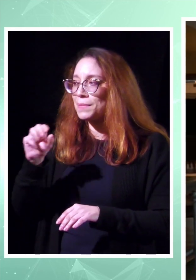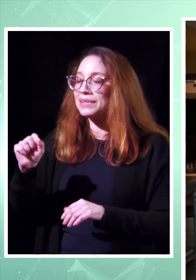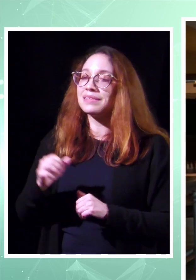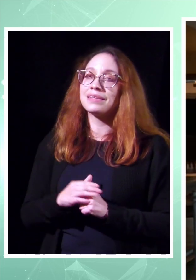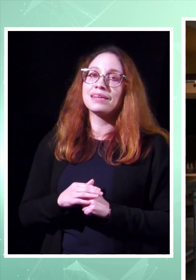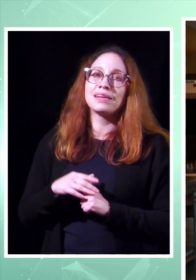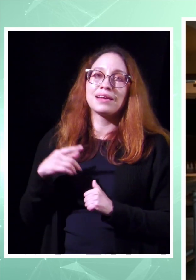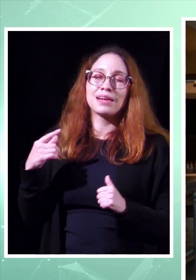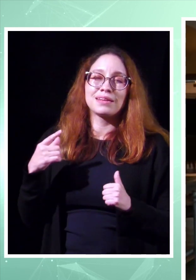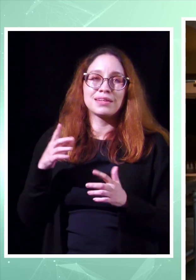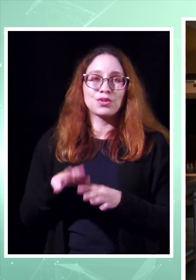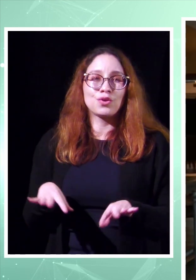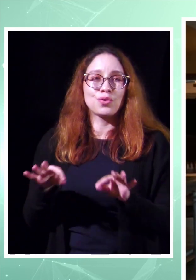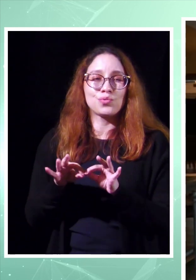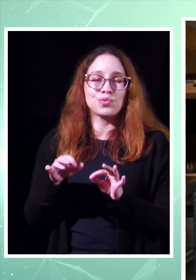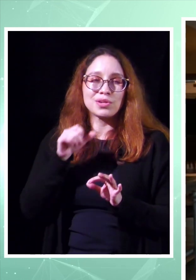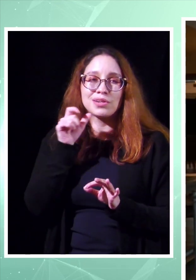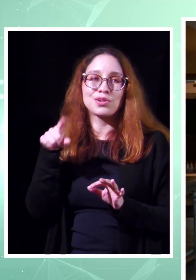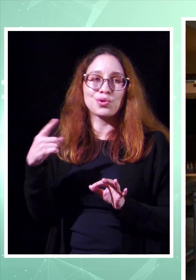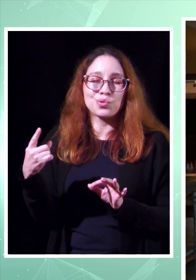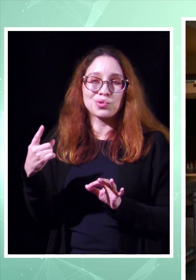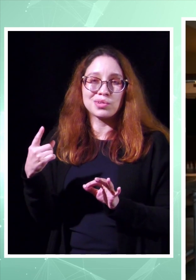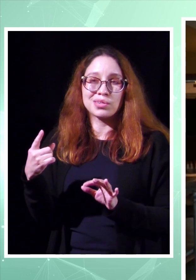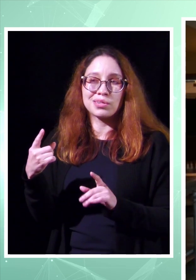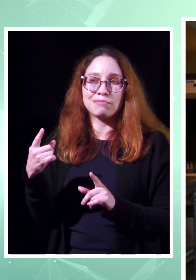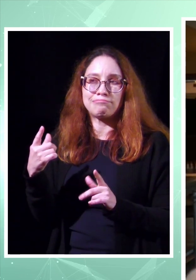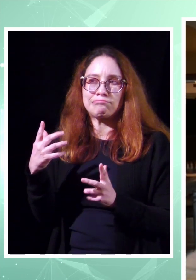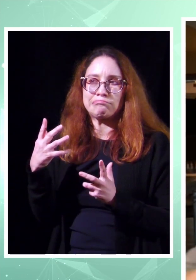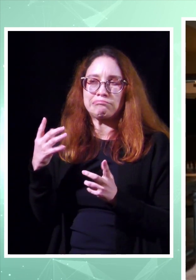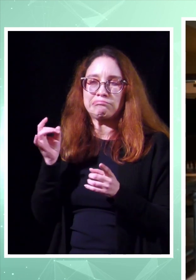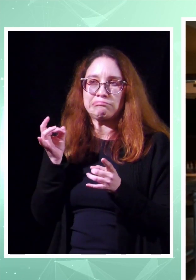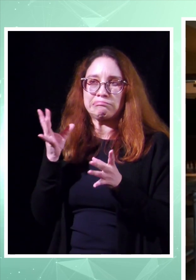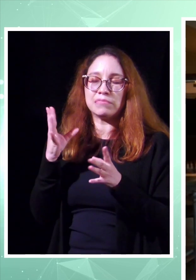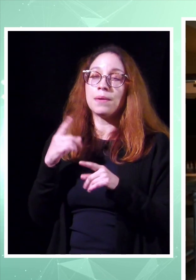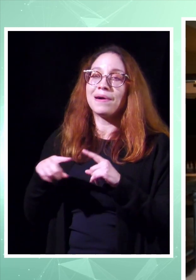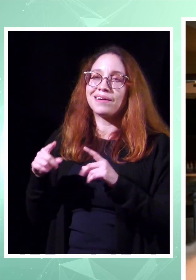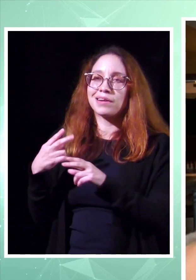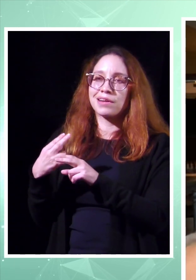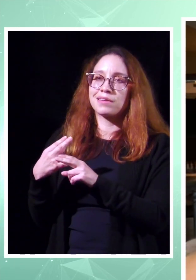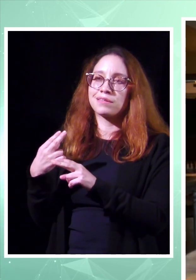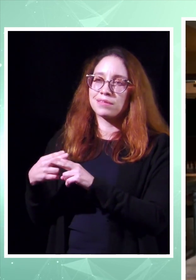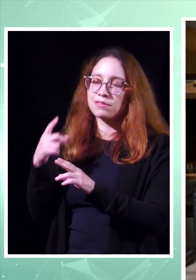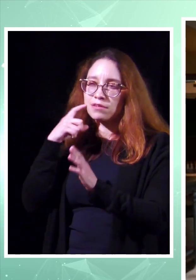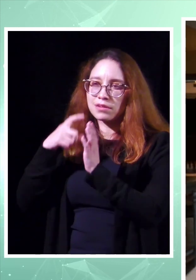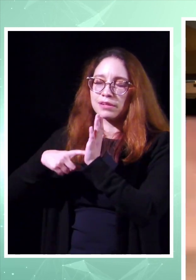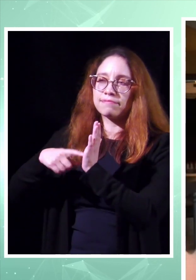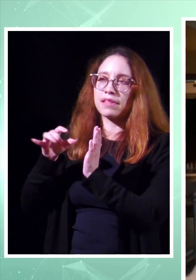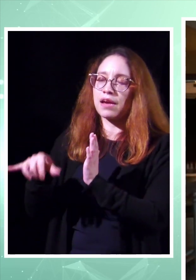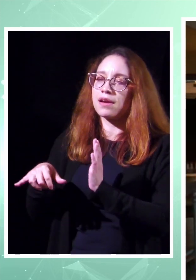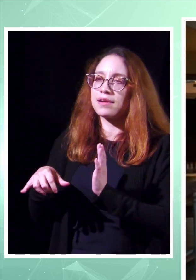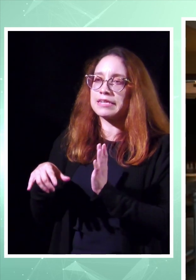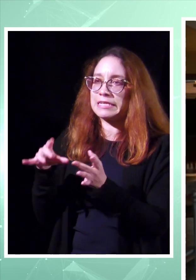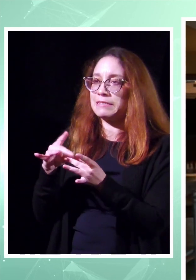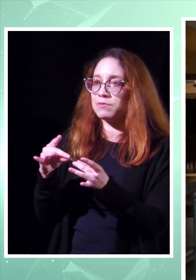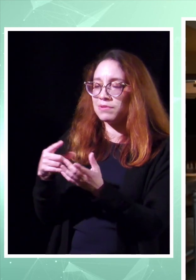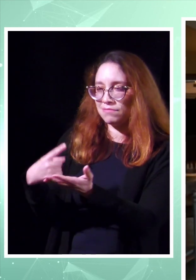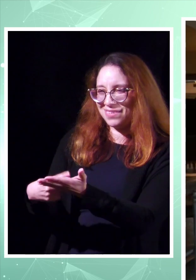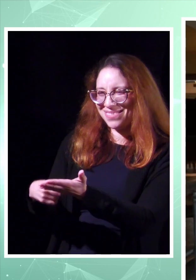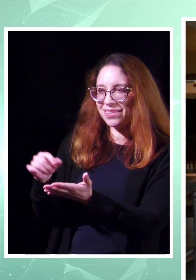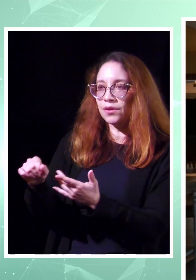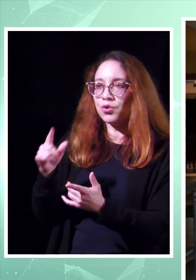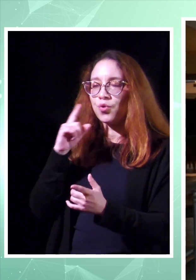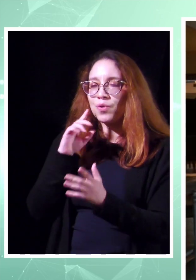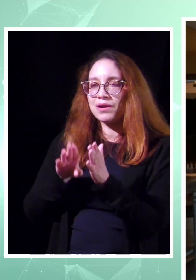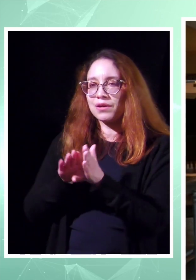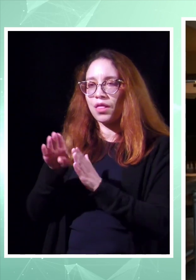And it's important not just because it's honest, but by calling it out and by identifying and talking about it, we can